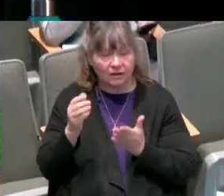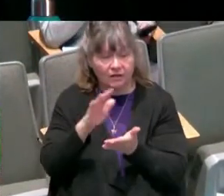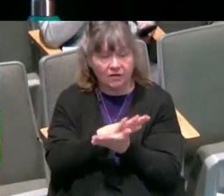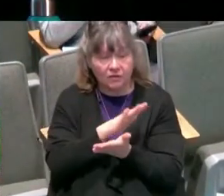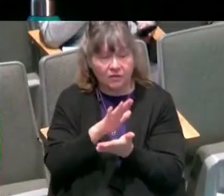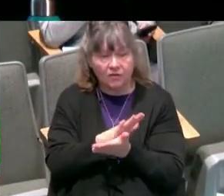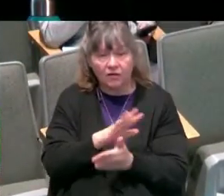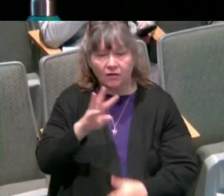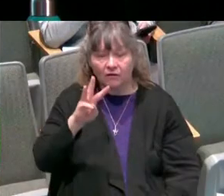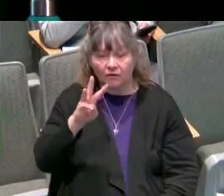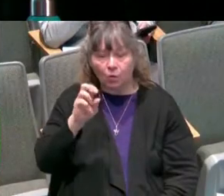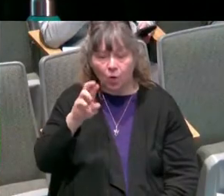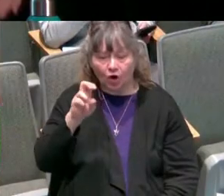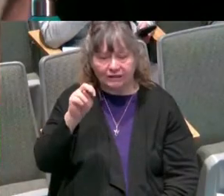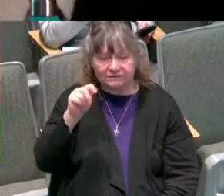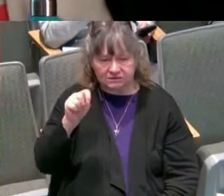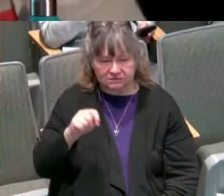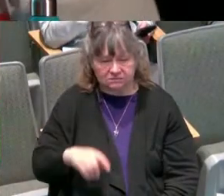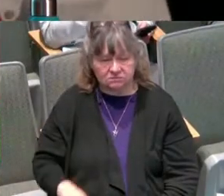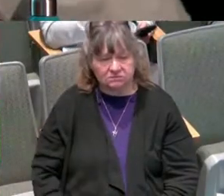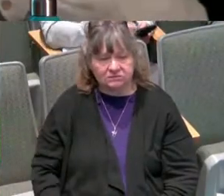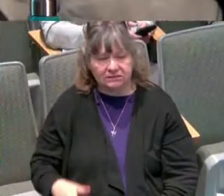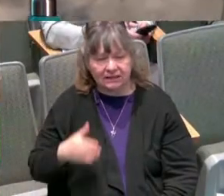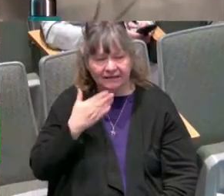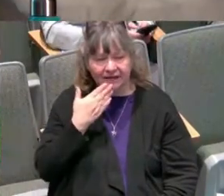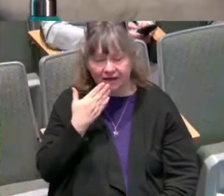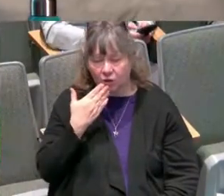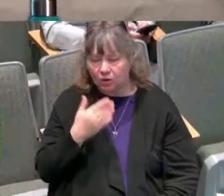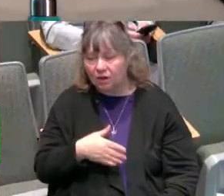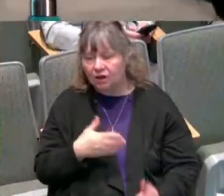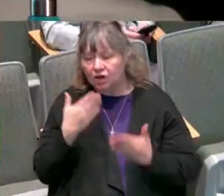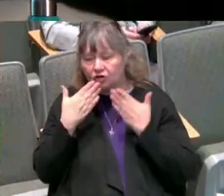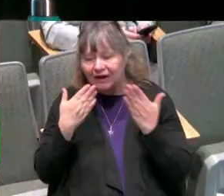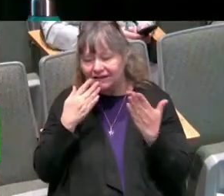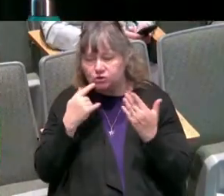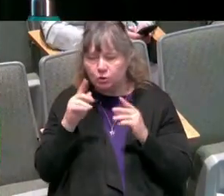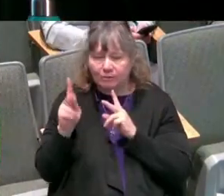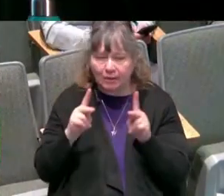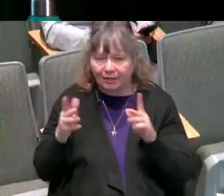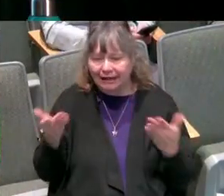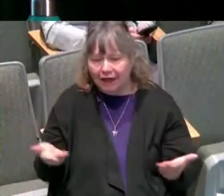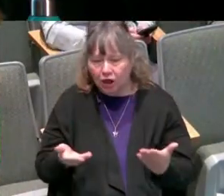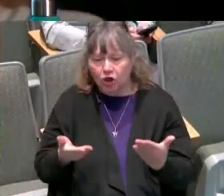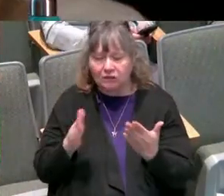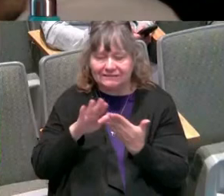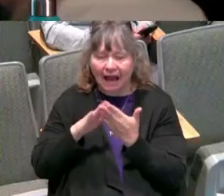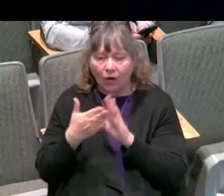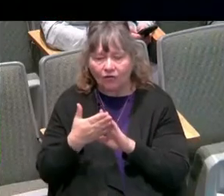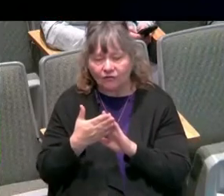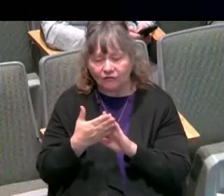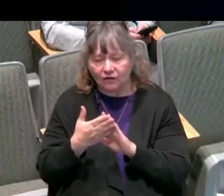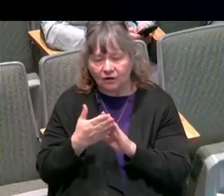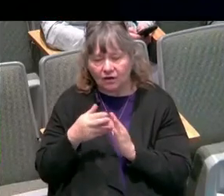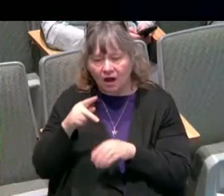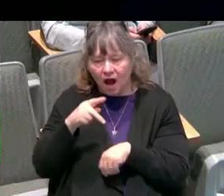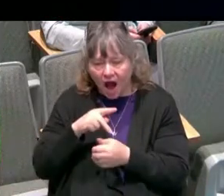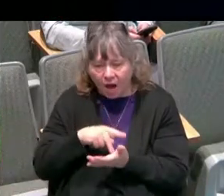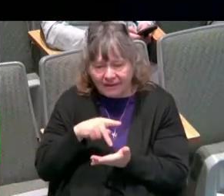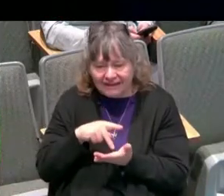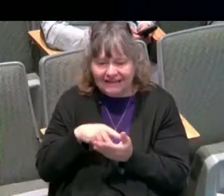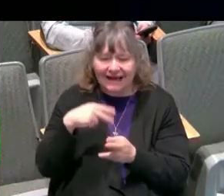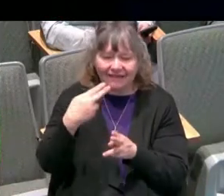thank you madam moderator greetings to the constables of the town of Hopkinton in the name of the Commonwealth of Massachusetts